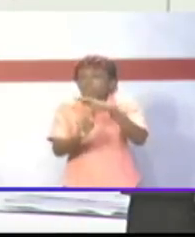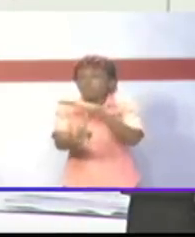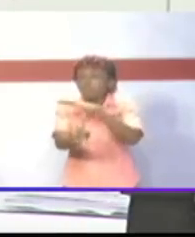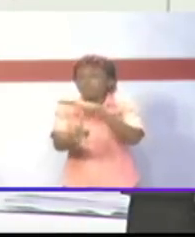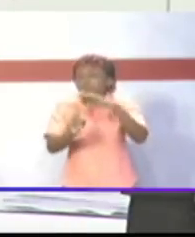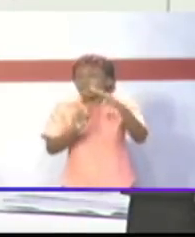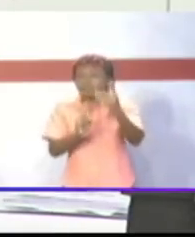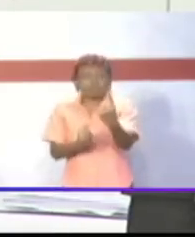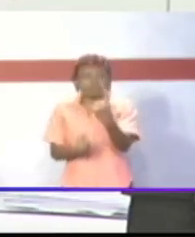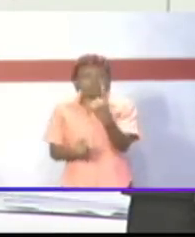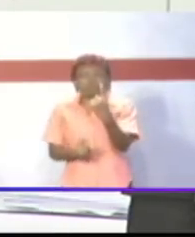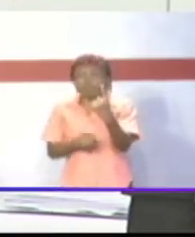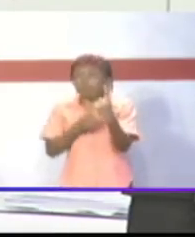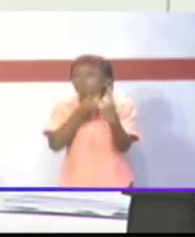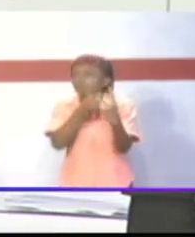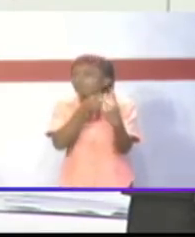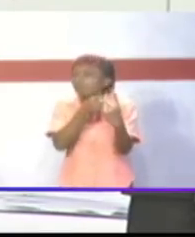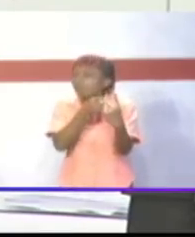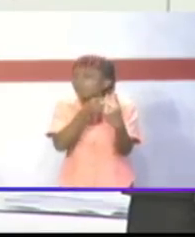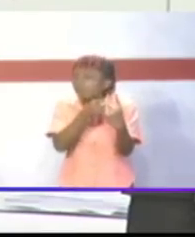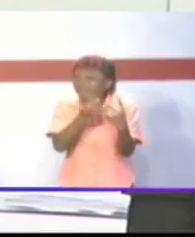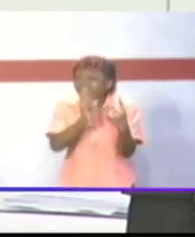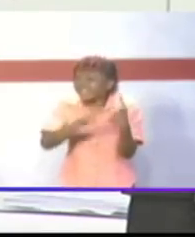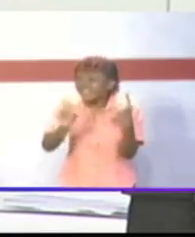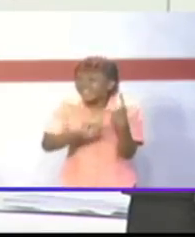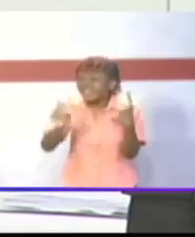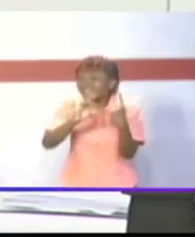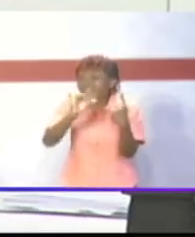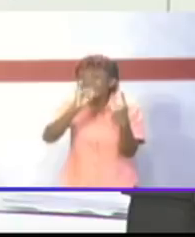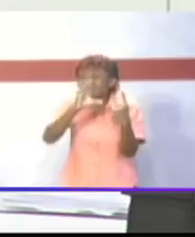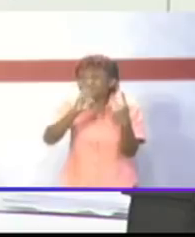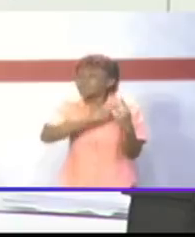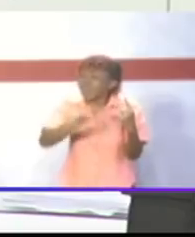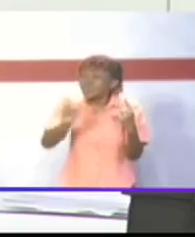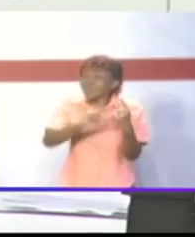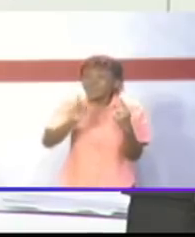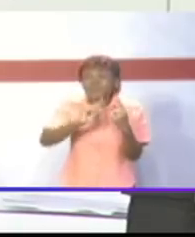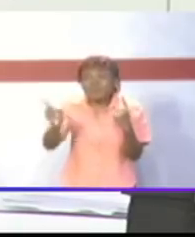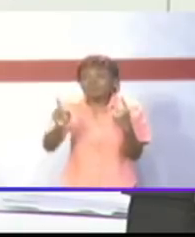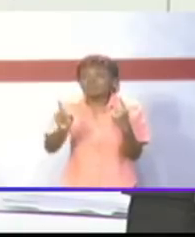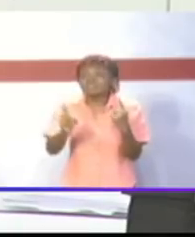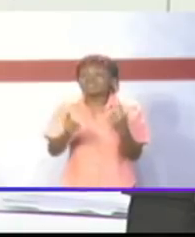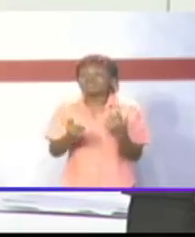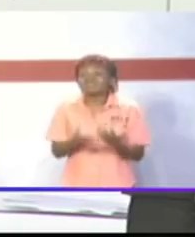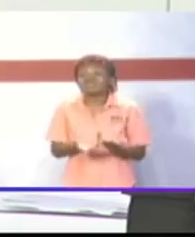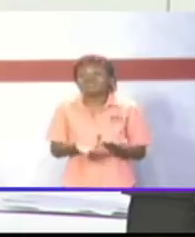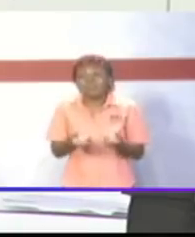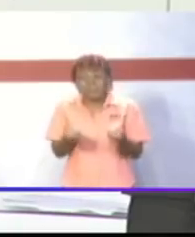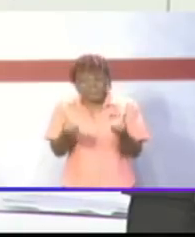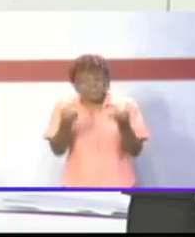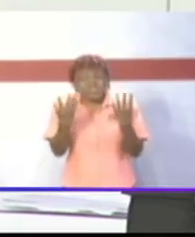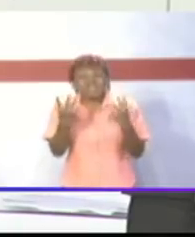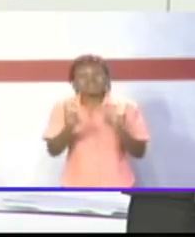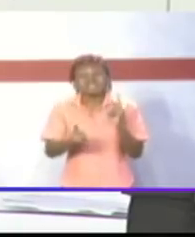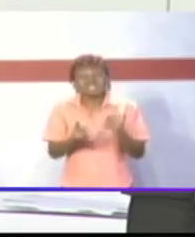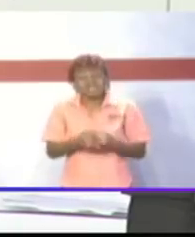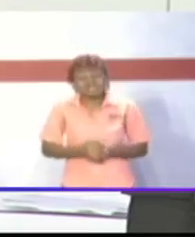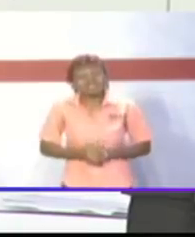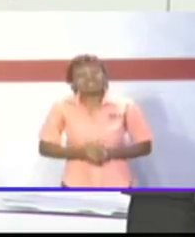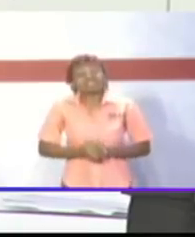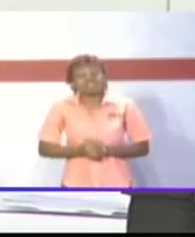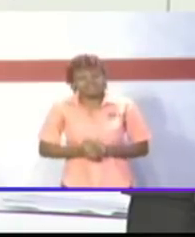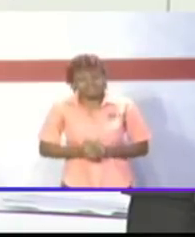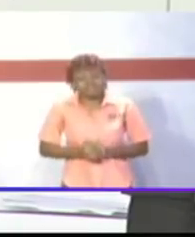is a trend we've noticed for 36 days now, consistently, every single day, reported by all our accident and emergency